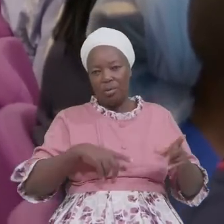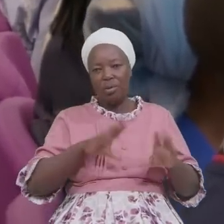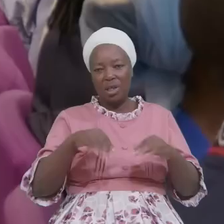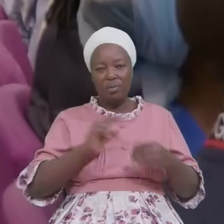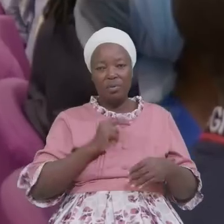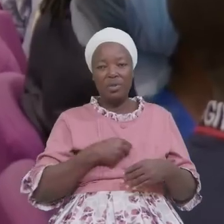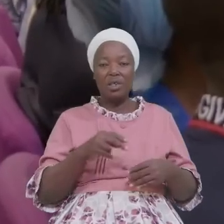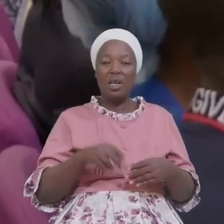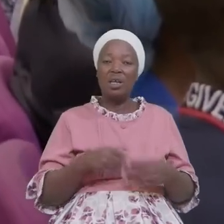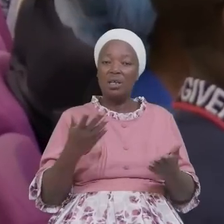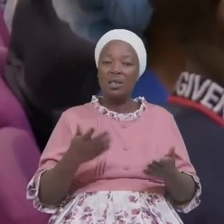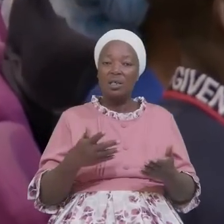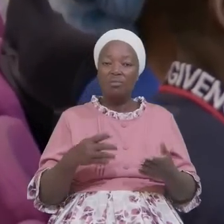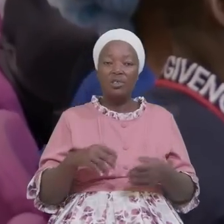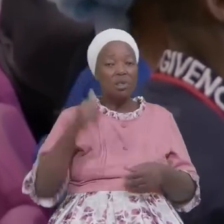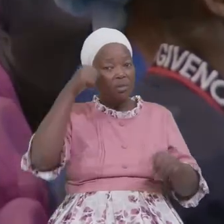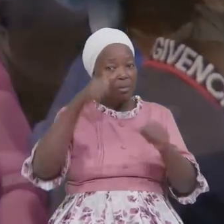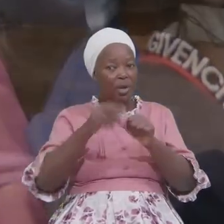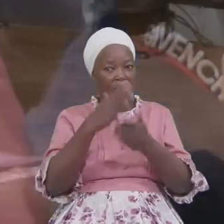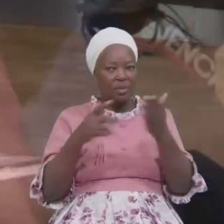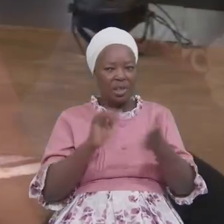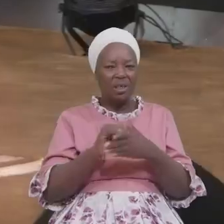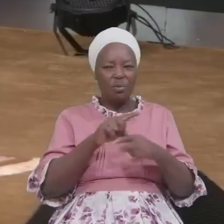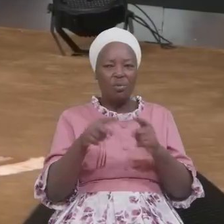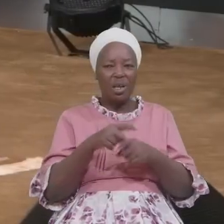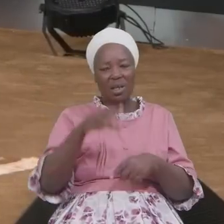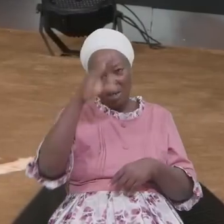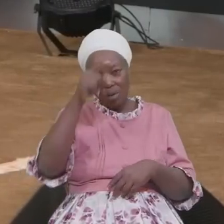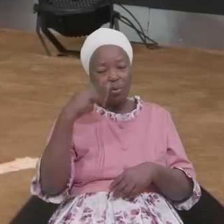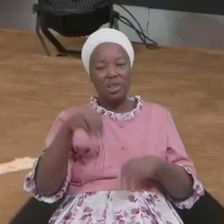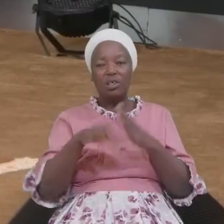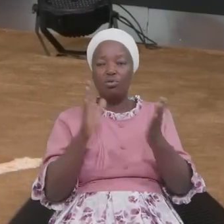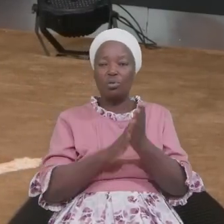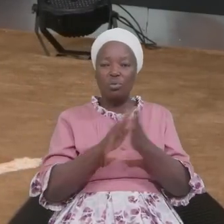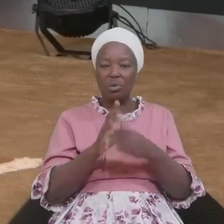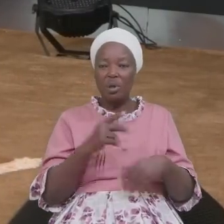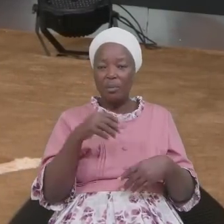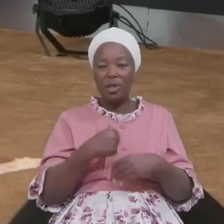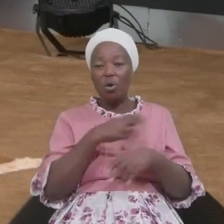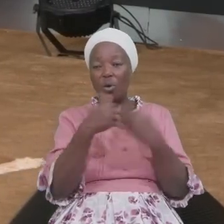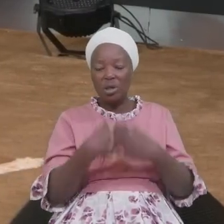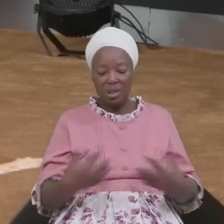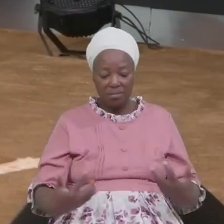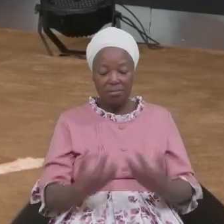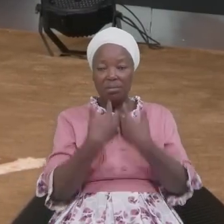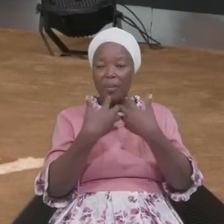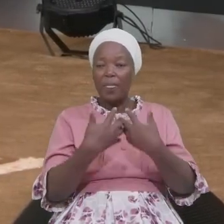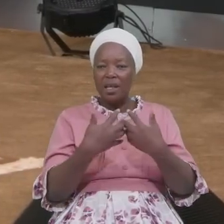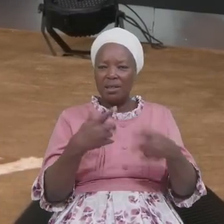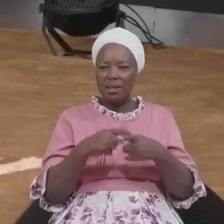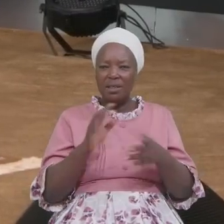some of my classmates that mismanaged